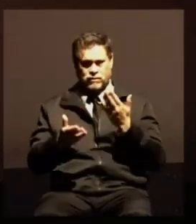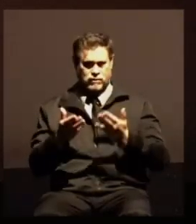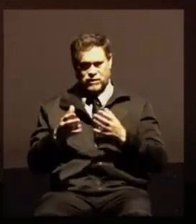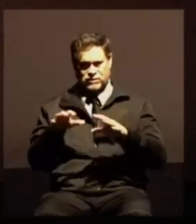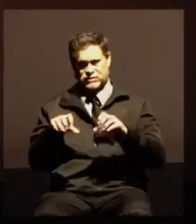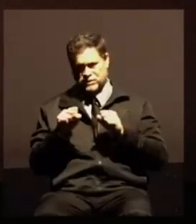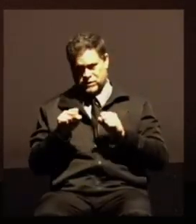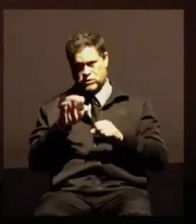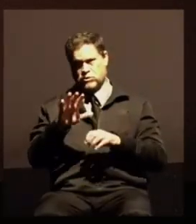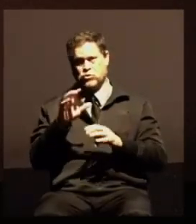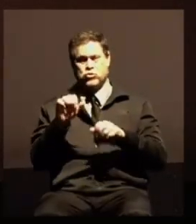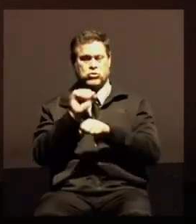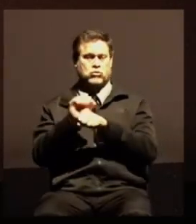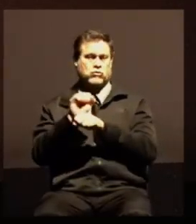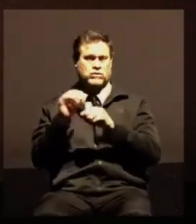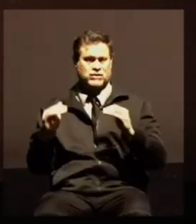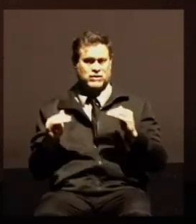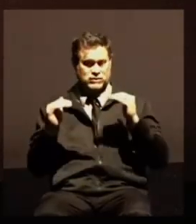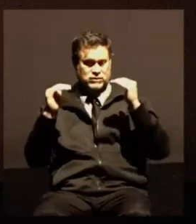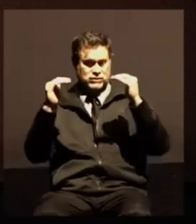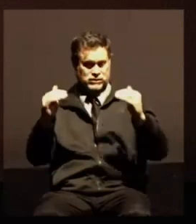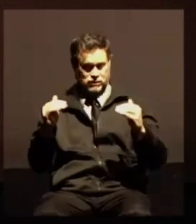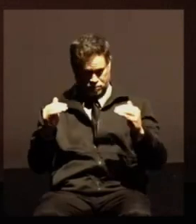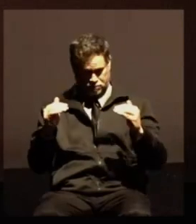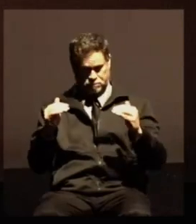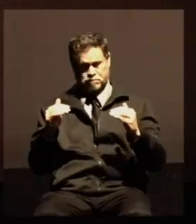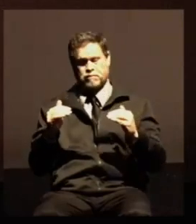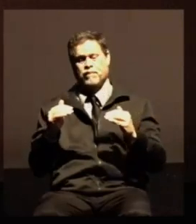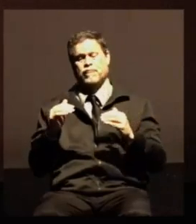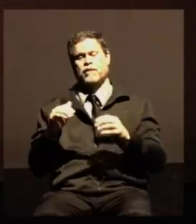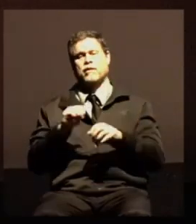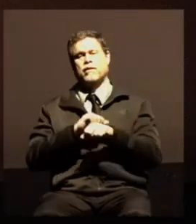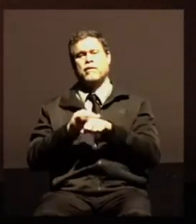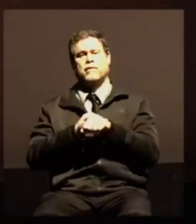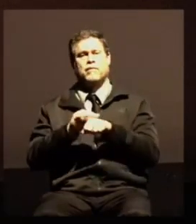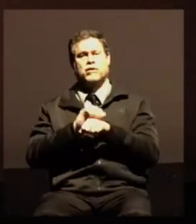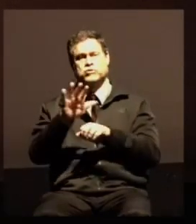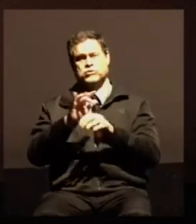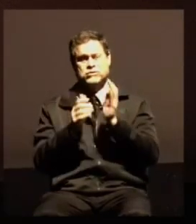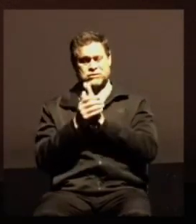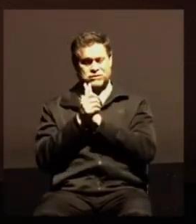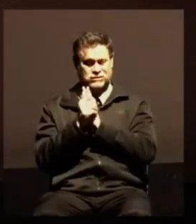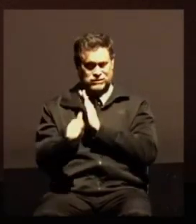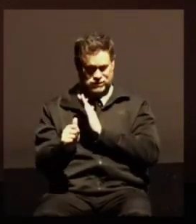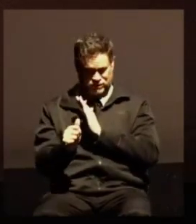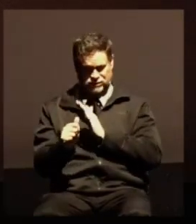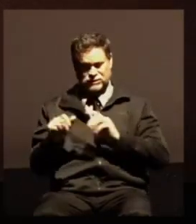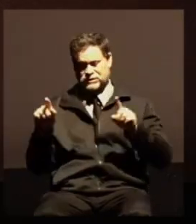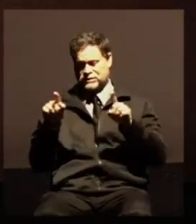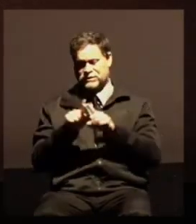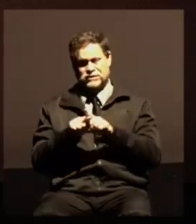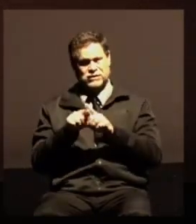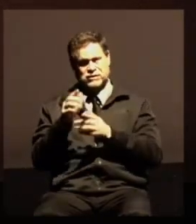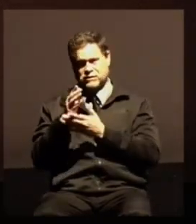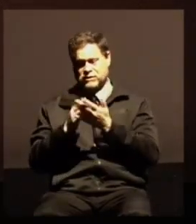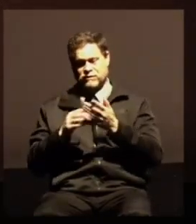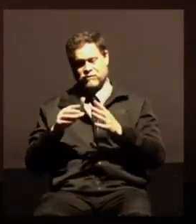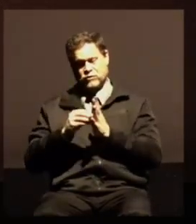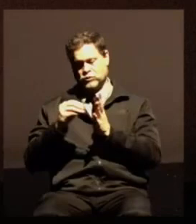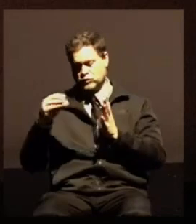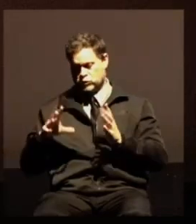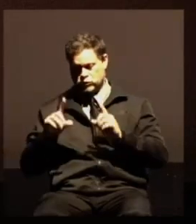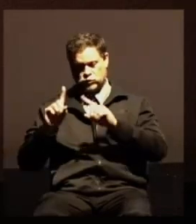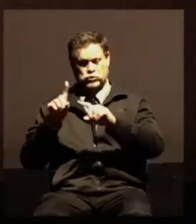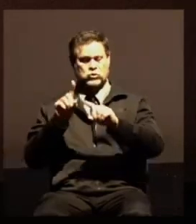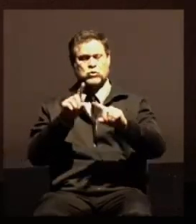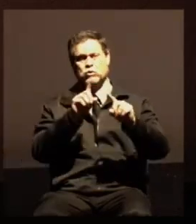take your career to that next step. It would be to, one, polish your interviewing skills. And these same aspects apply to if you're a student, right? If you're going to